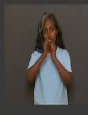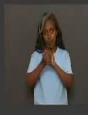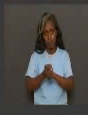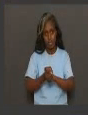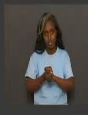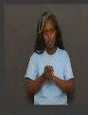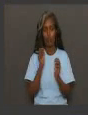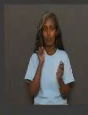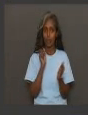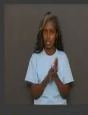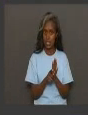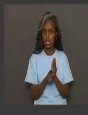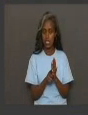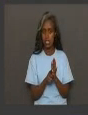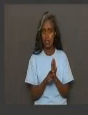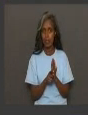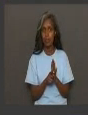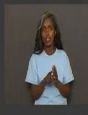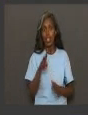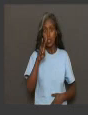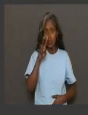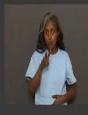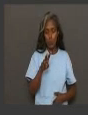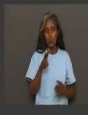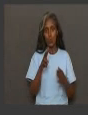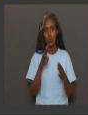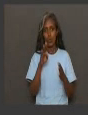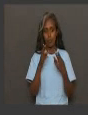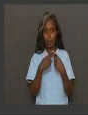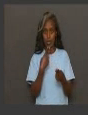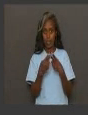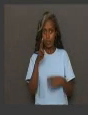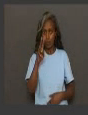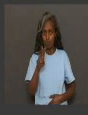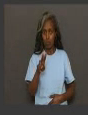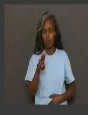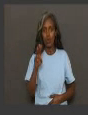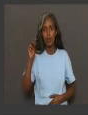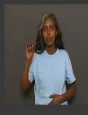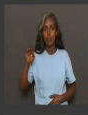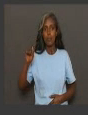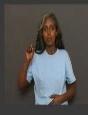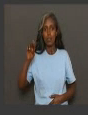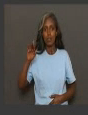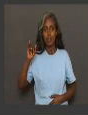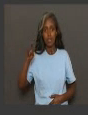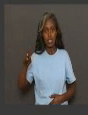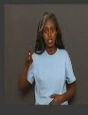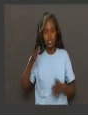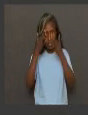For instance, a 2 by 2 matrix with a determinant of